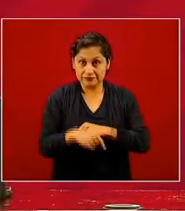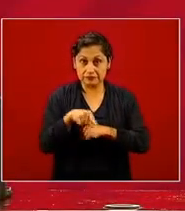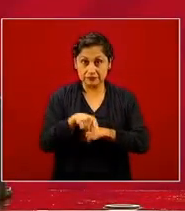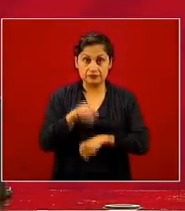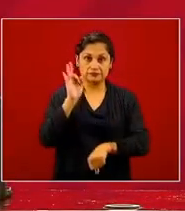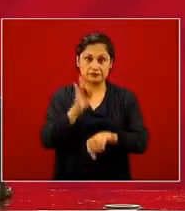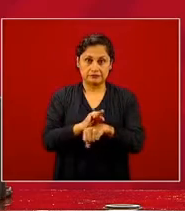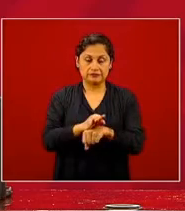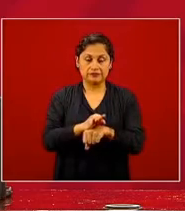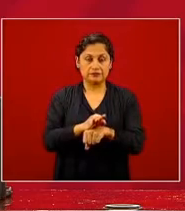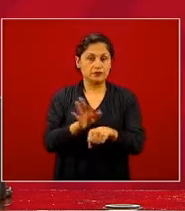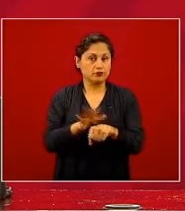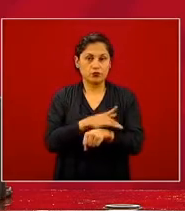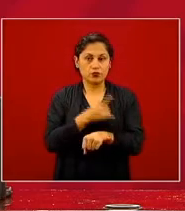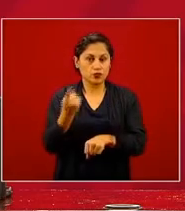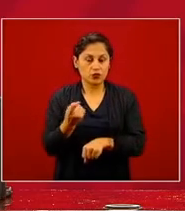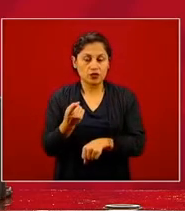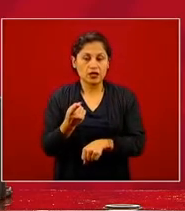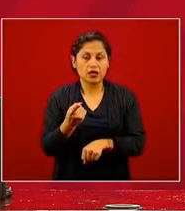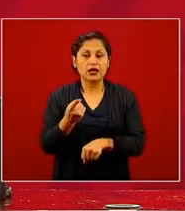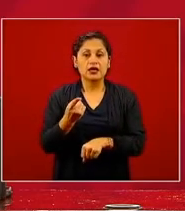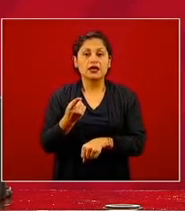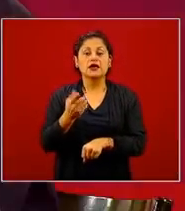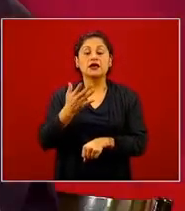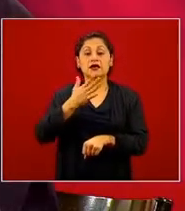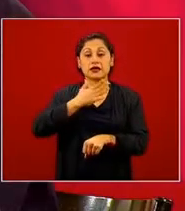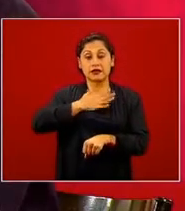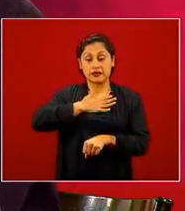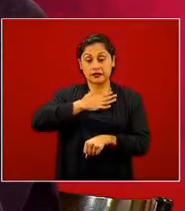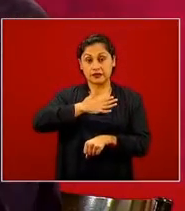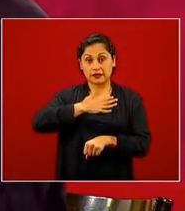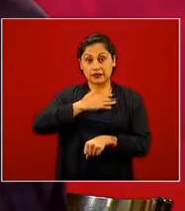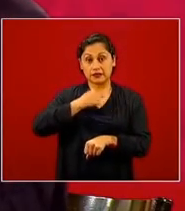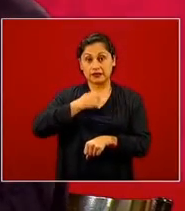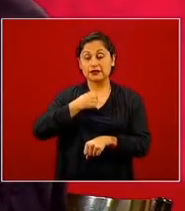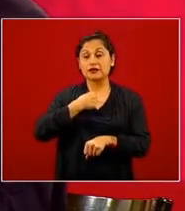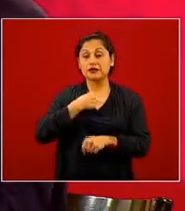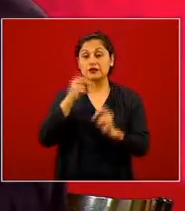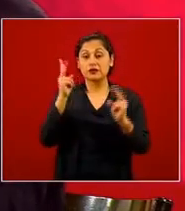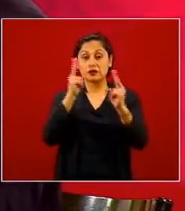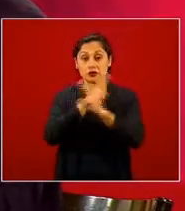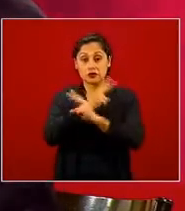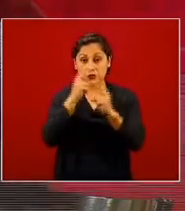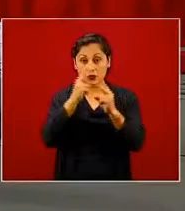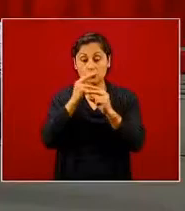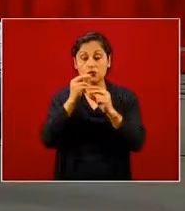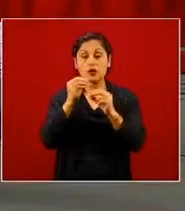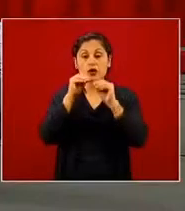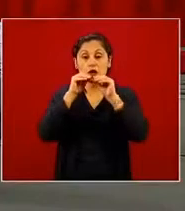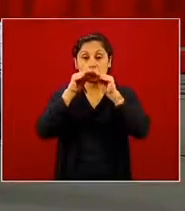surgery situations to protect the person,